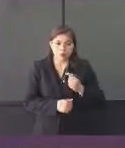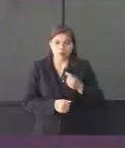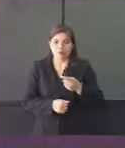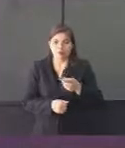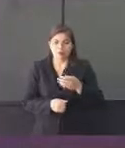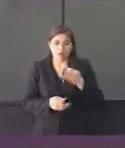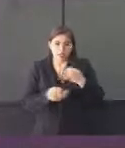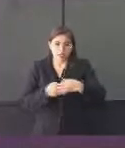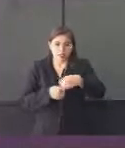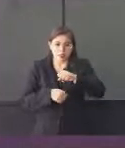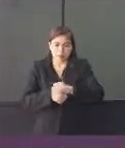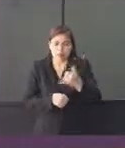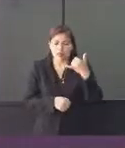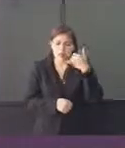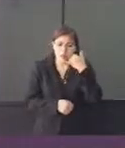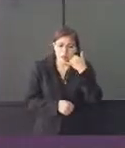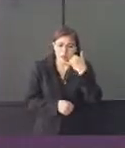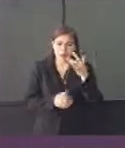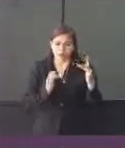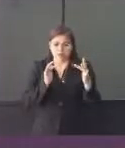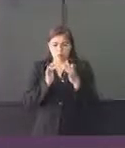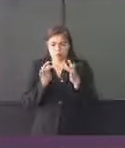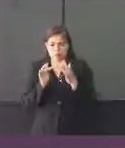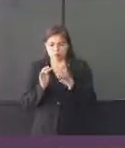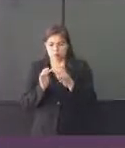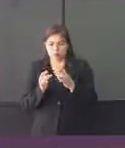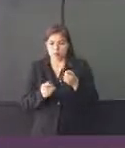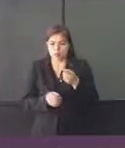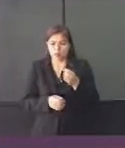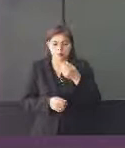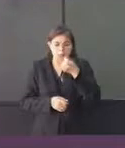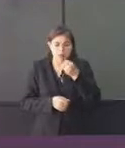a shift during weekends. We have a hotline.